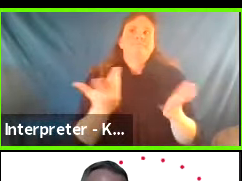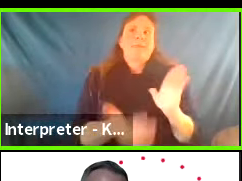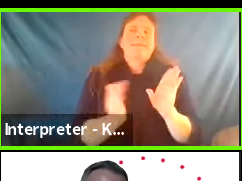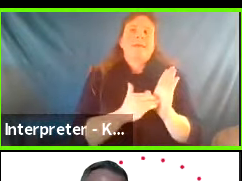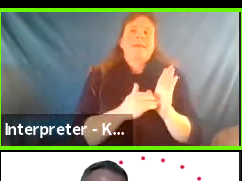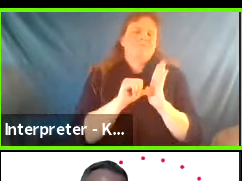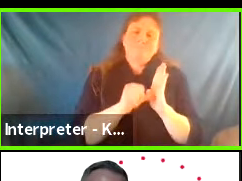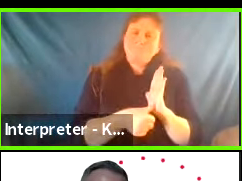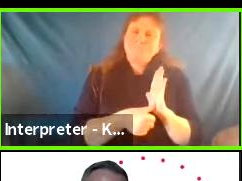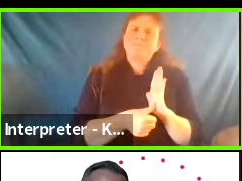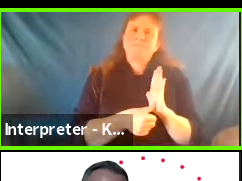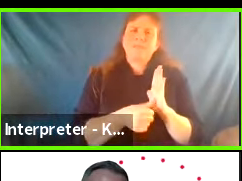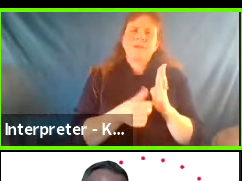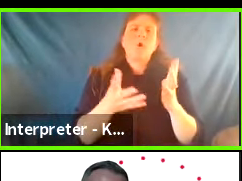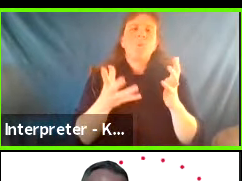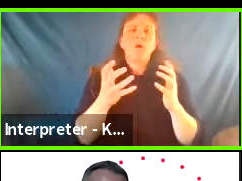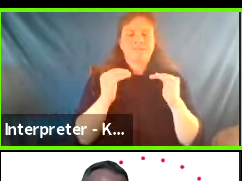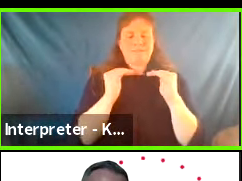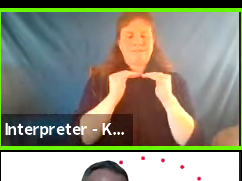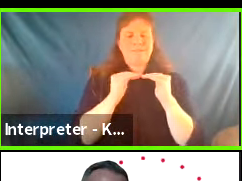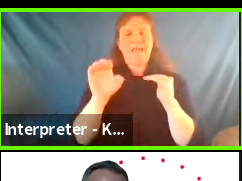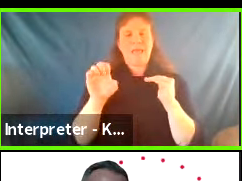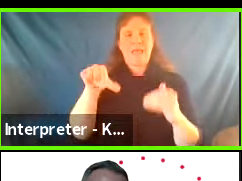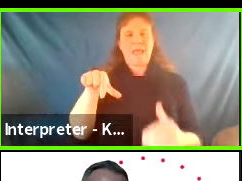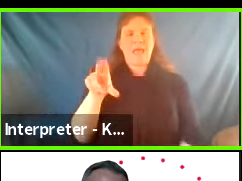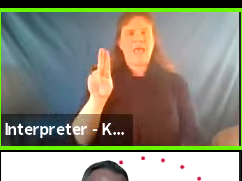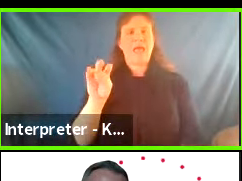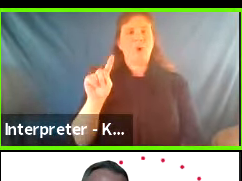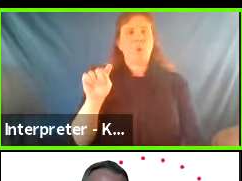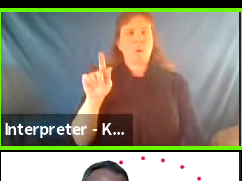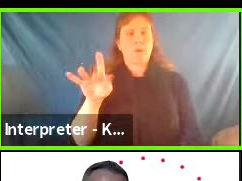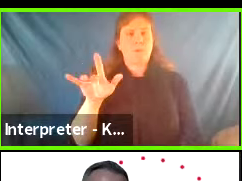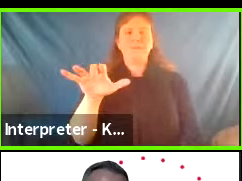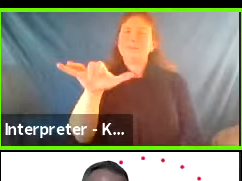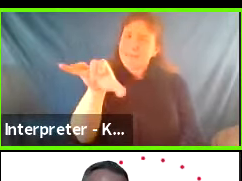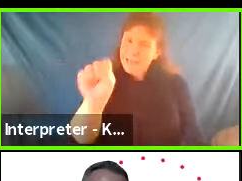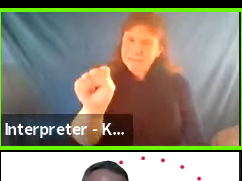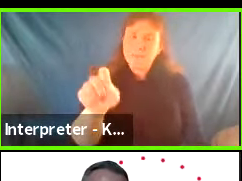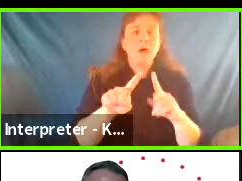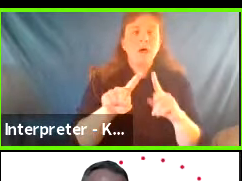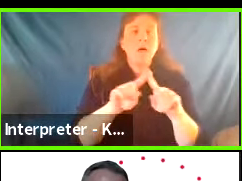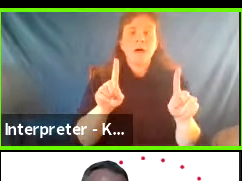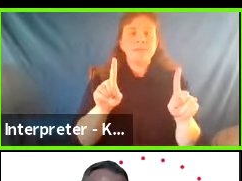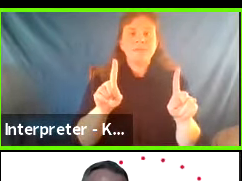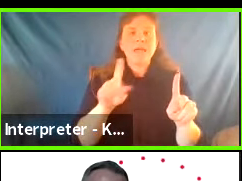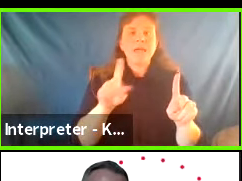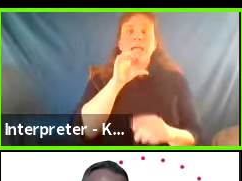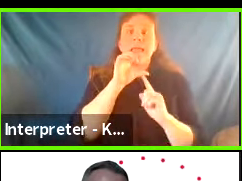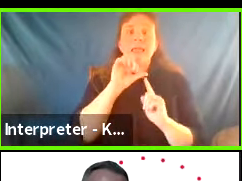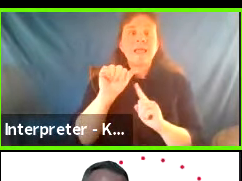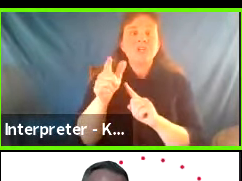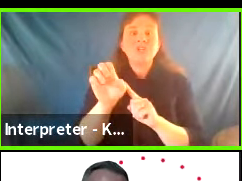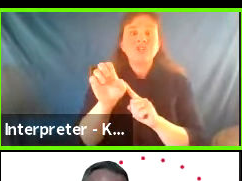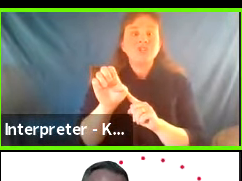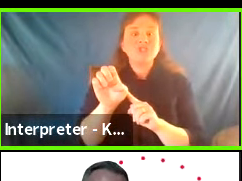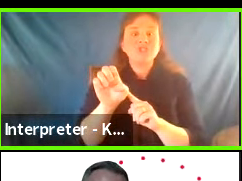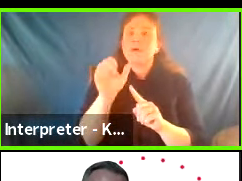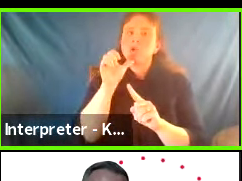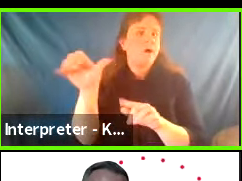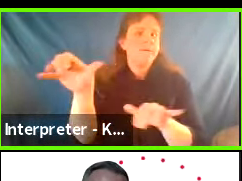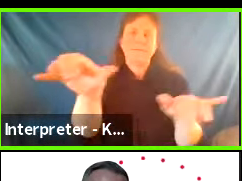We want it to be equitable, but you cannot compare vulnerability just solely based on age.